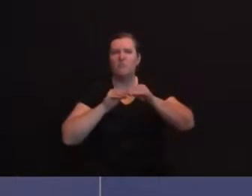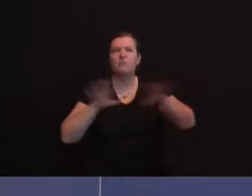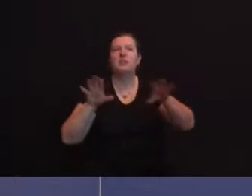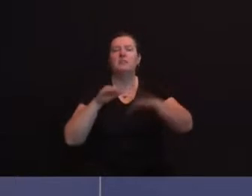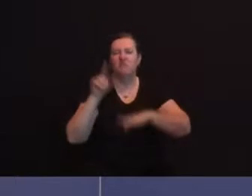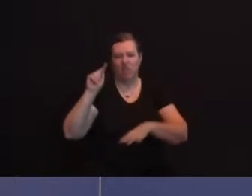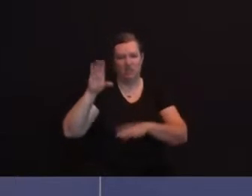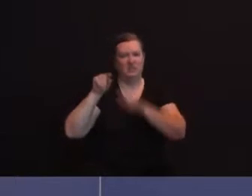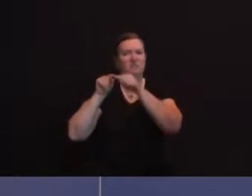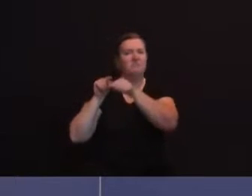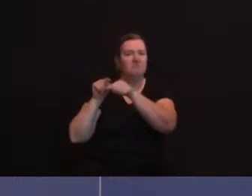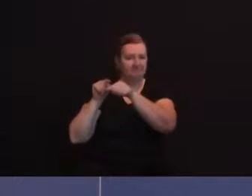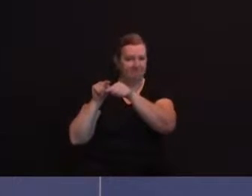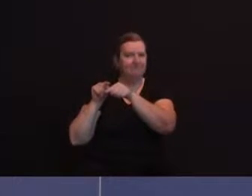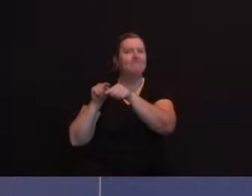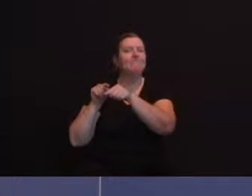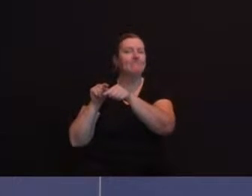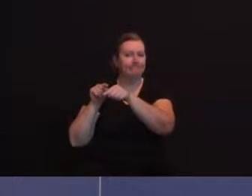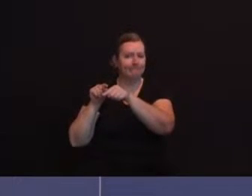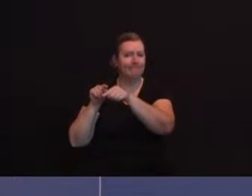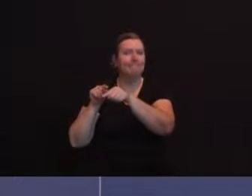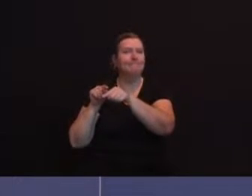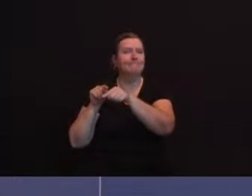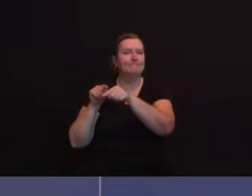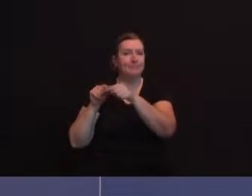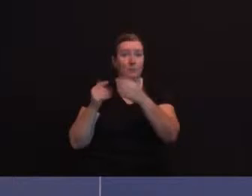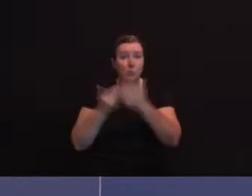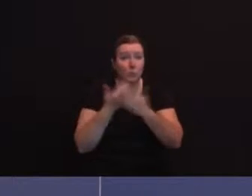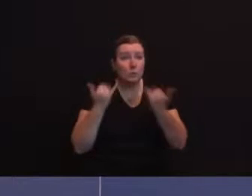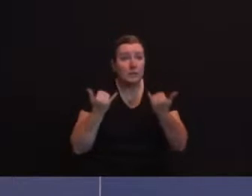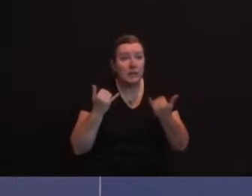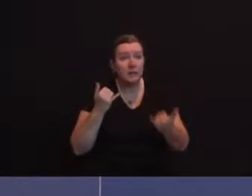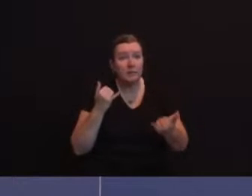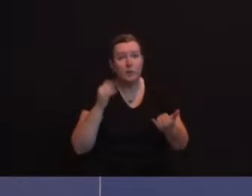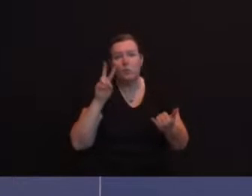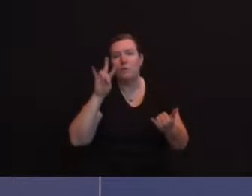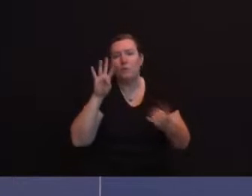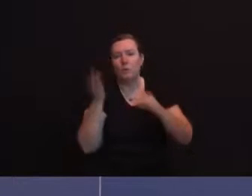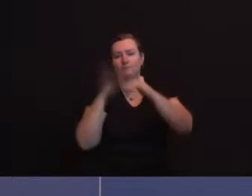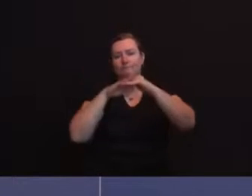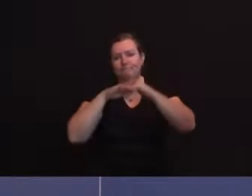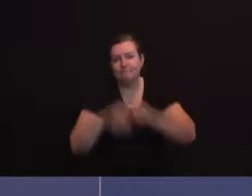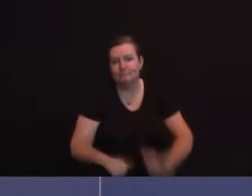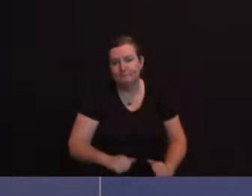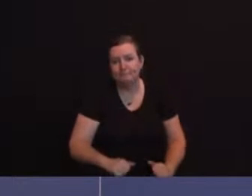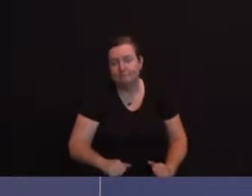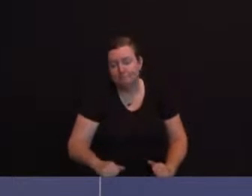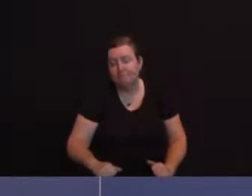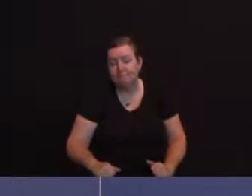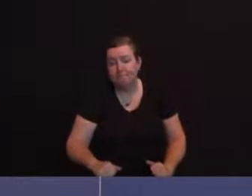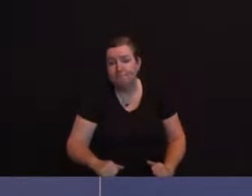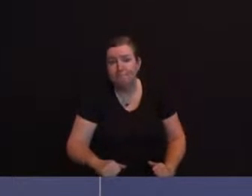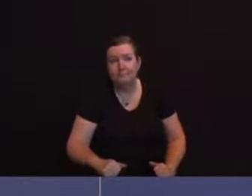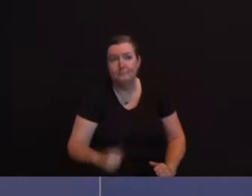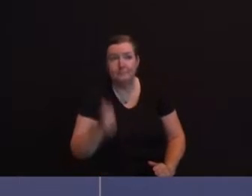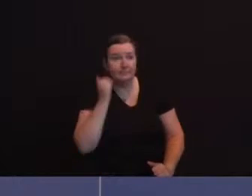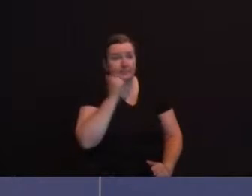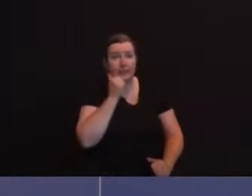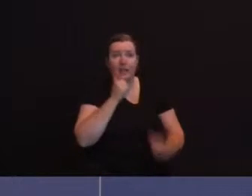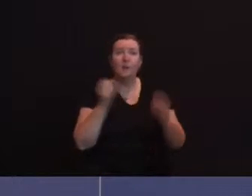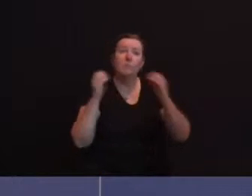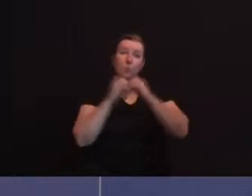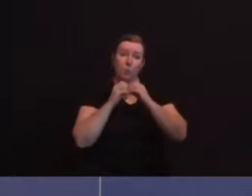facilities. We were reporting 24 new today. So unfortunately, every day we're seeing more long-term care facilities with